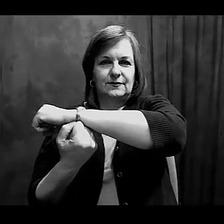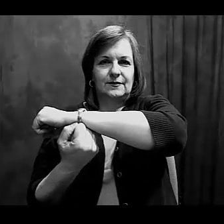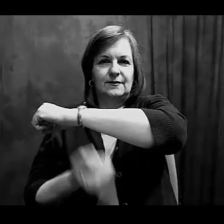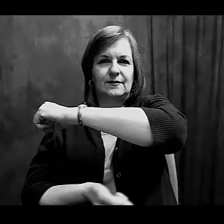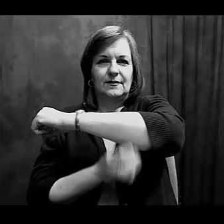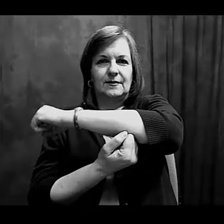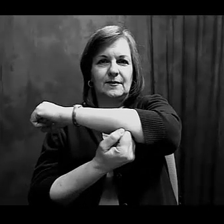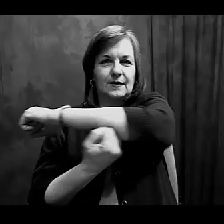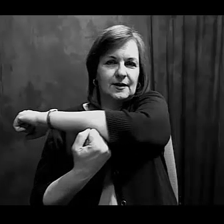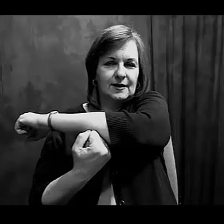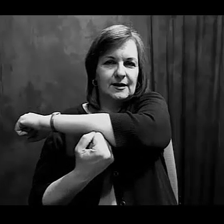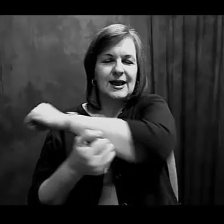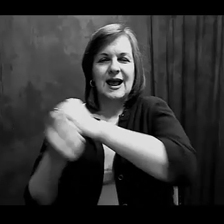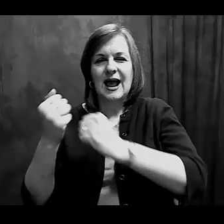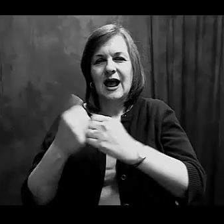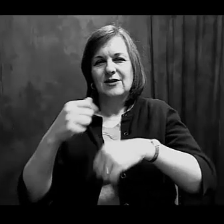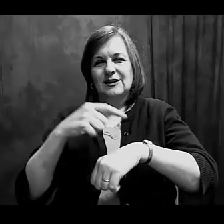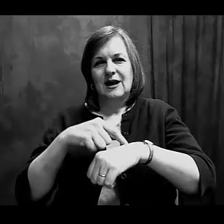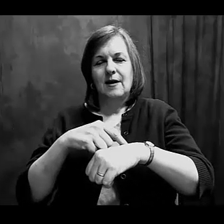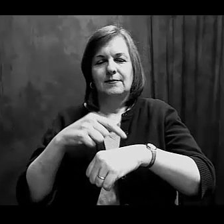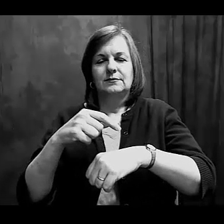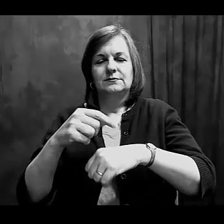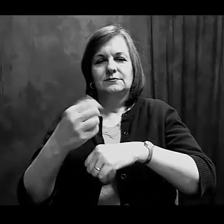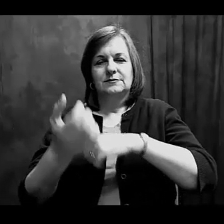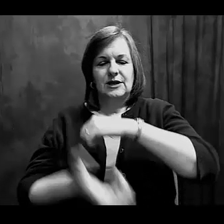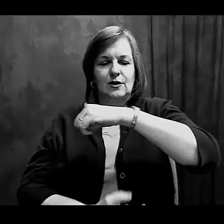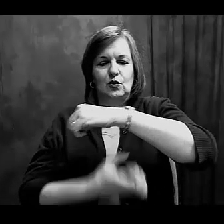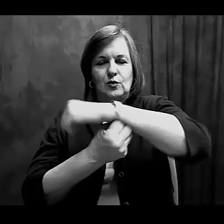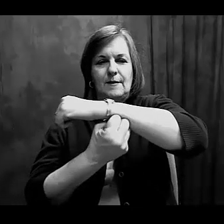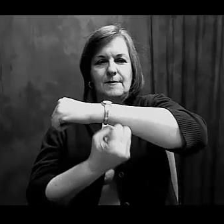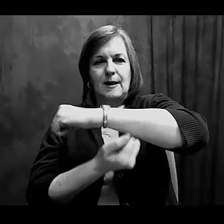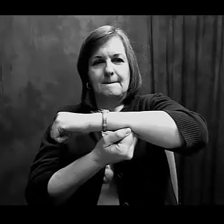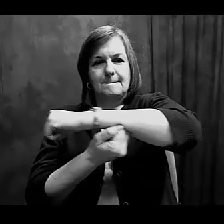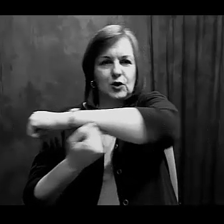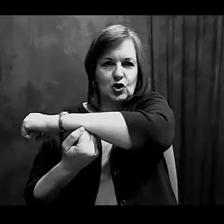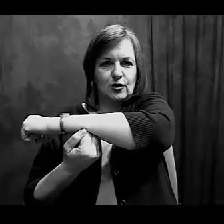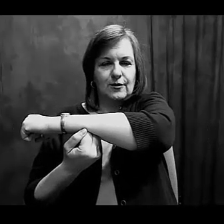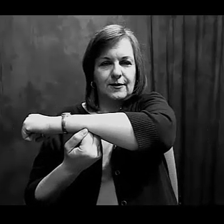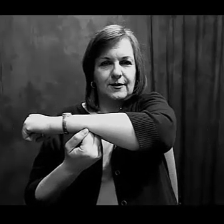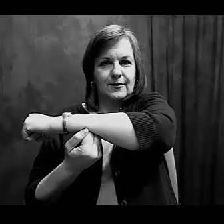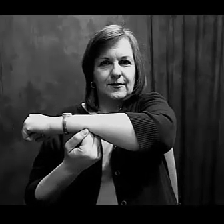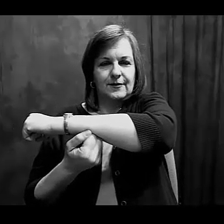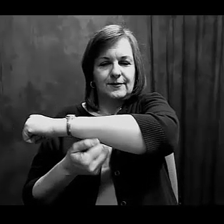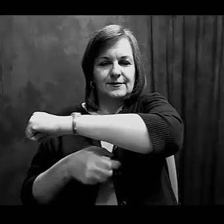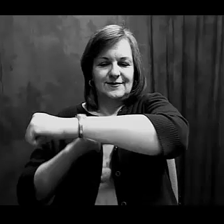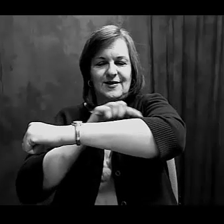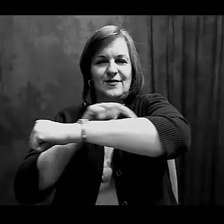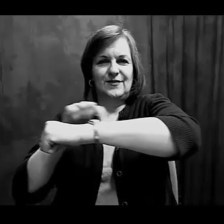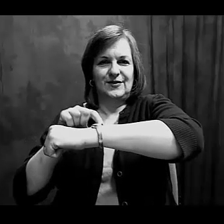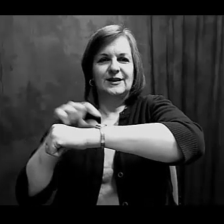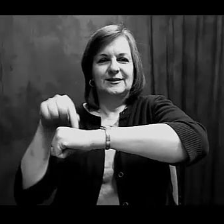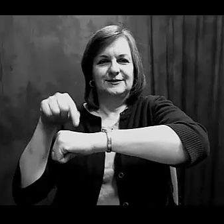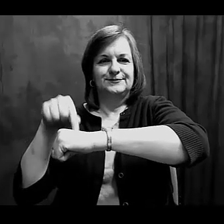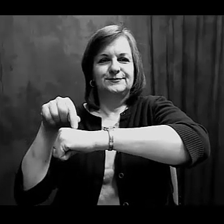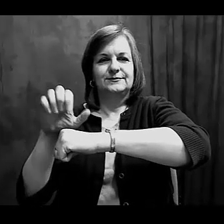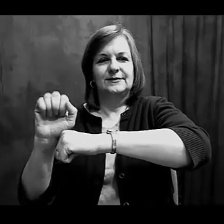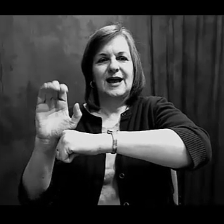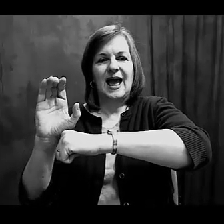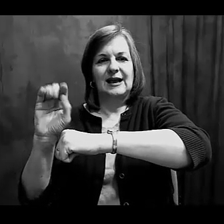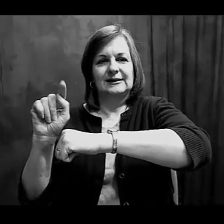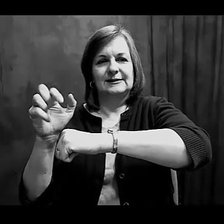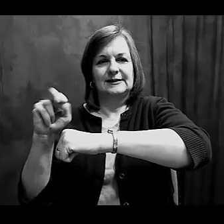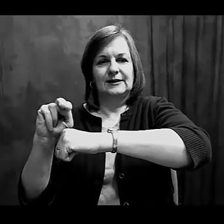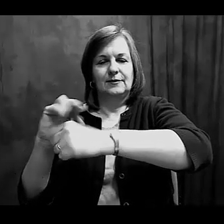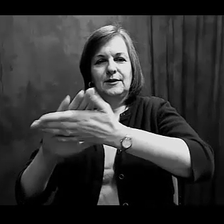So every time this head is going to reach out, grab, and pull, that actin becomes